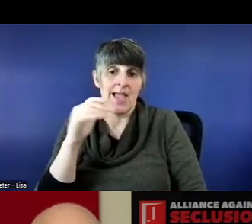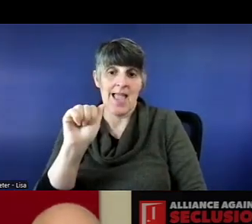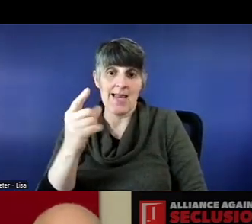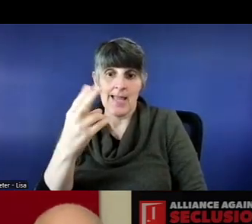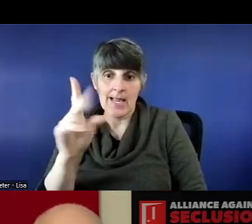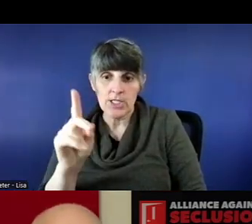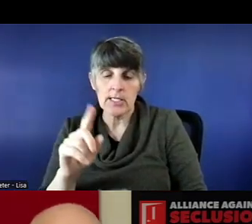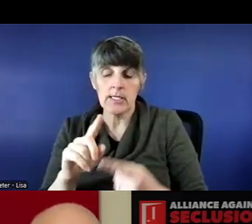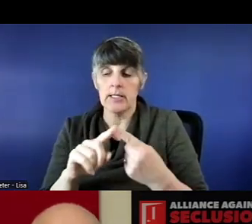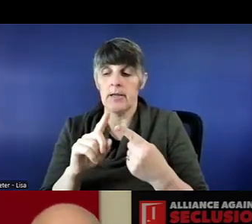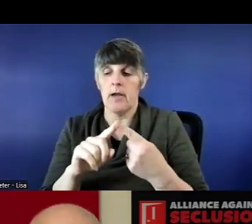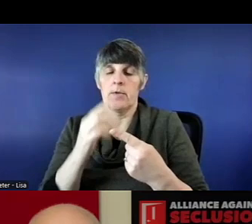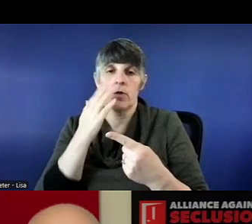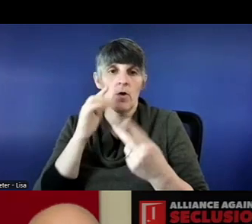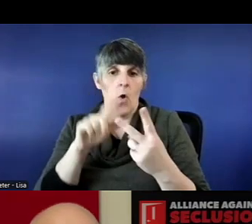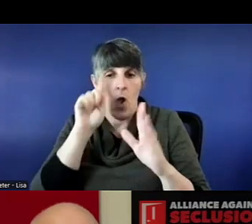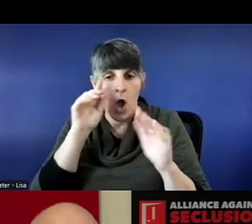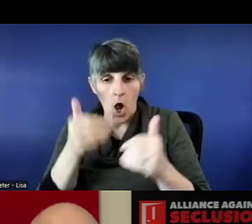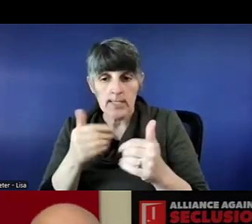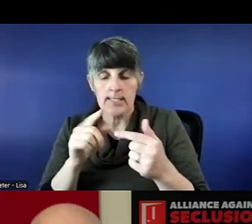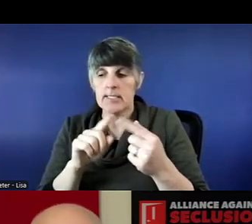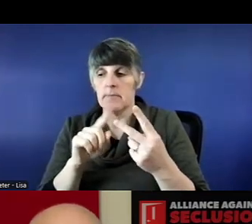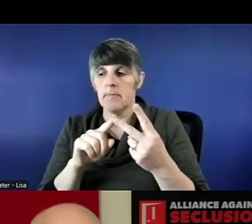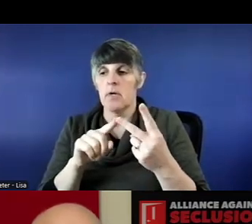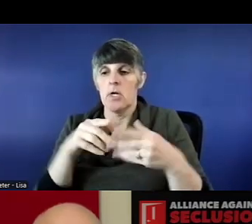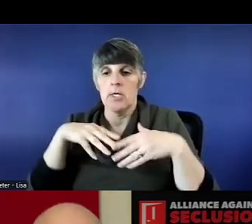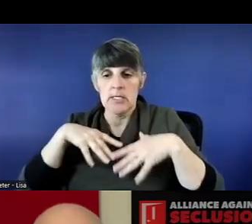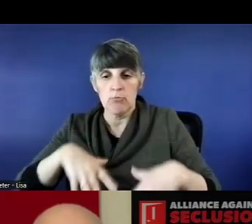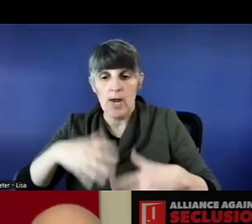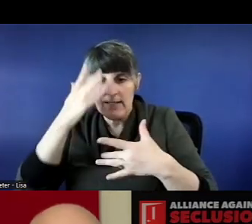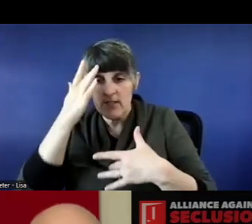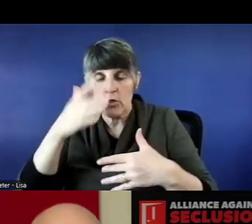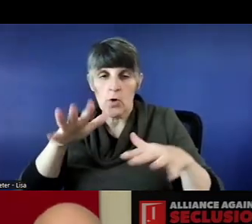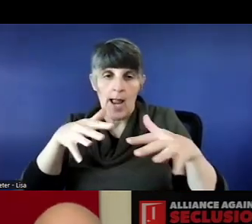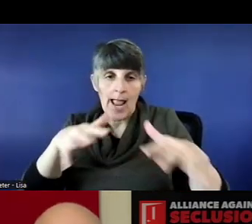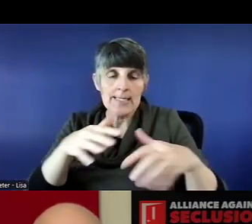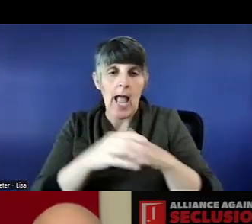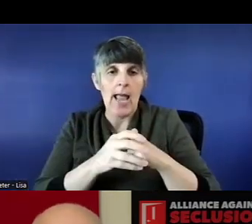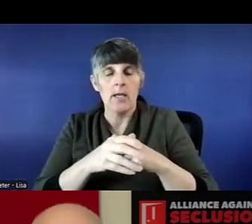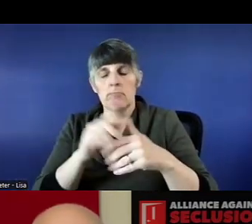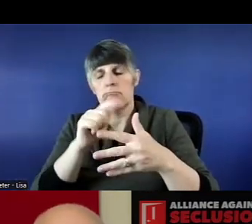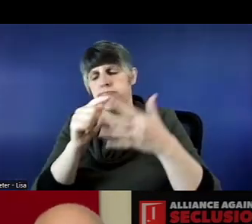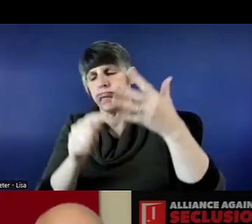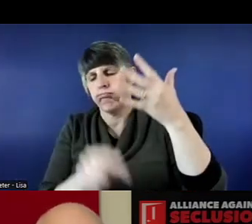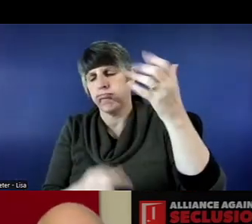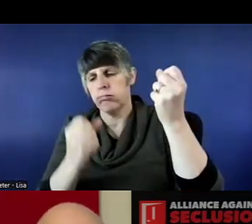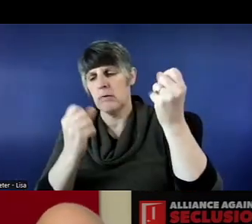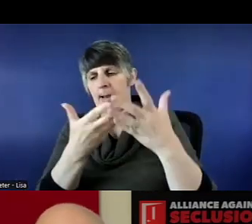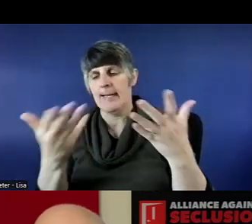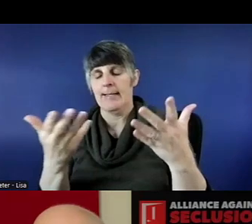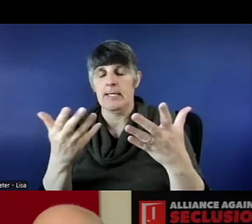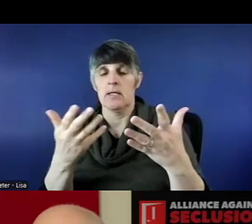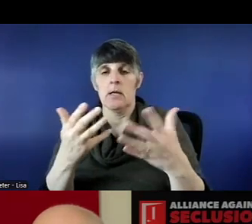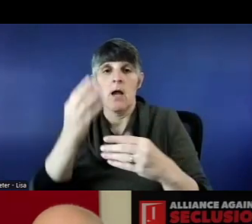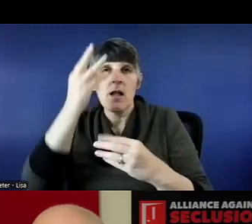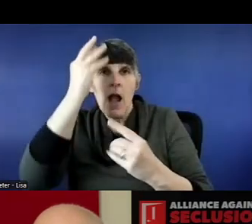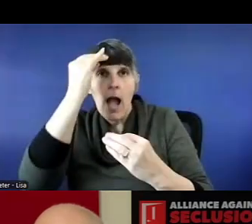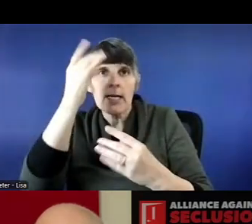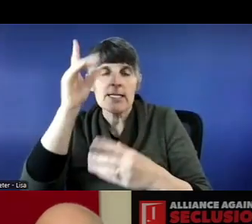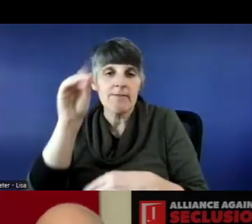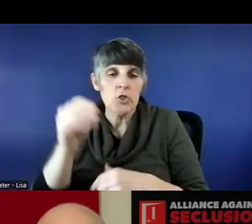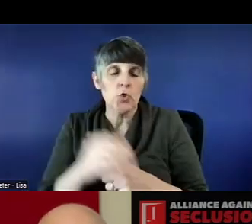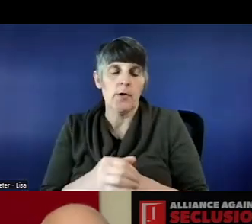ADHD, autism, depressive disorder, anxiety, a number of different things, cognitive